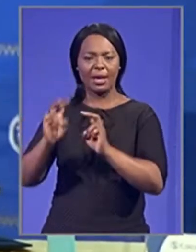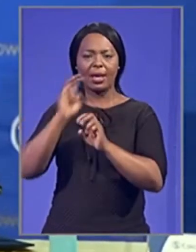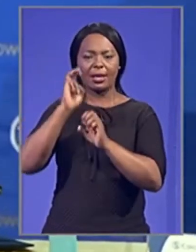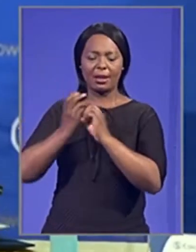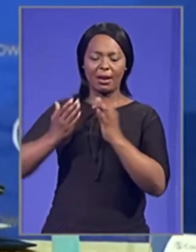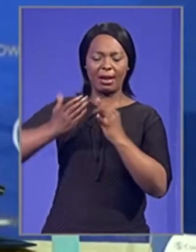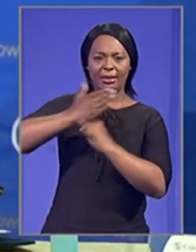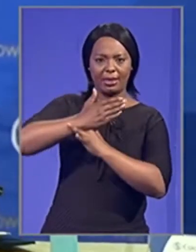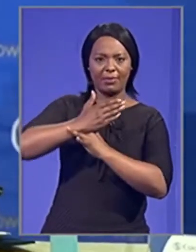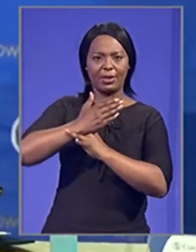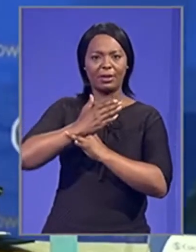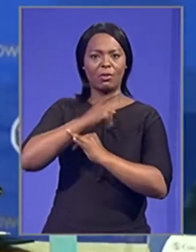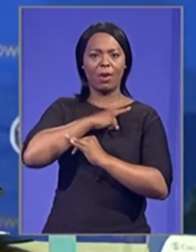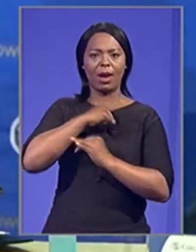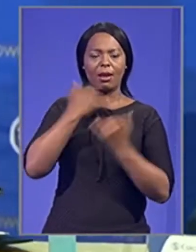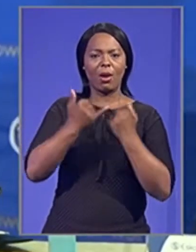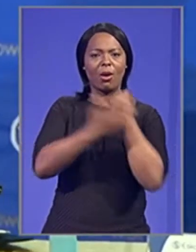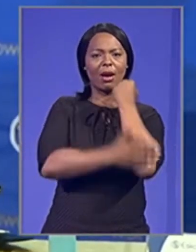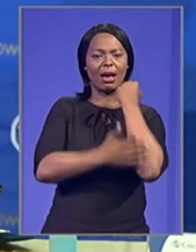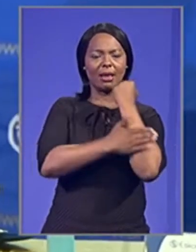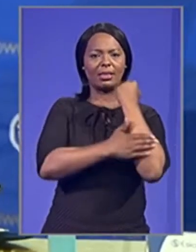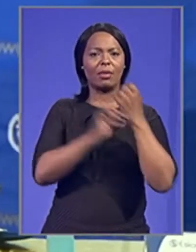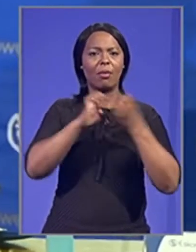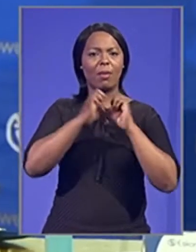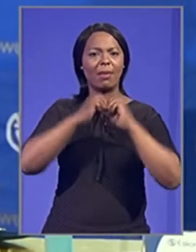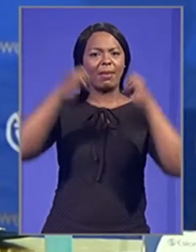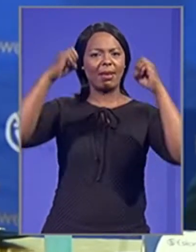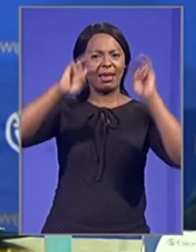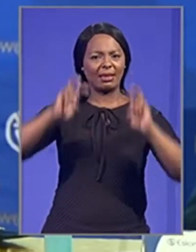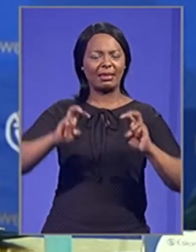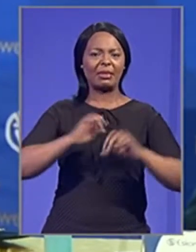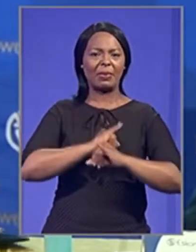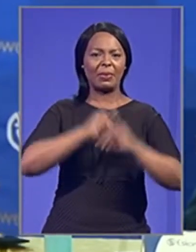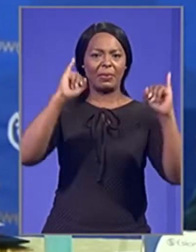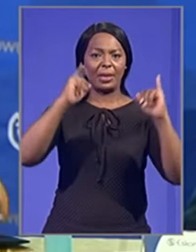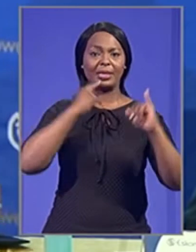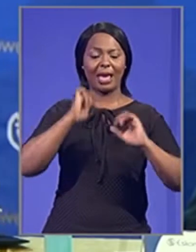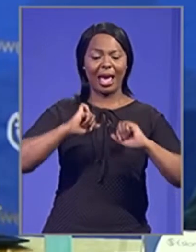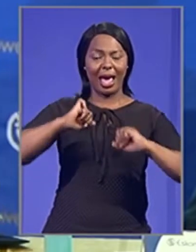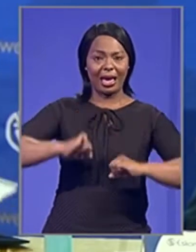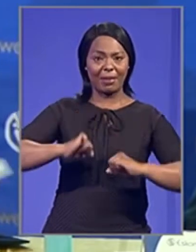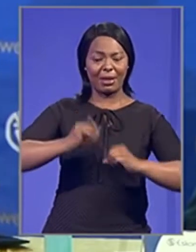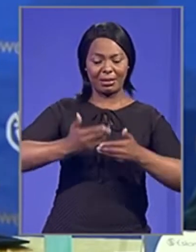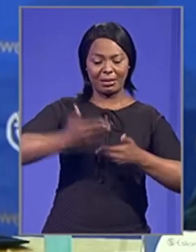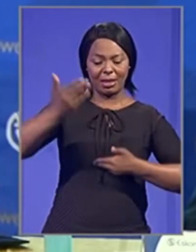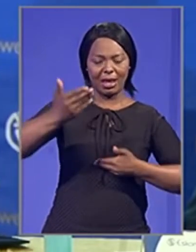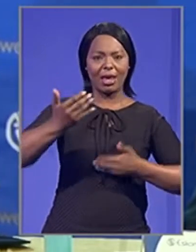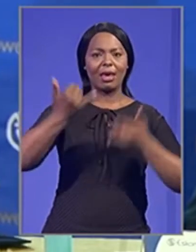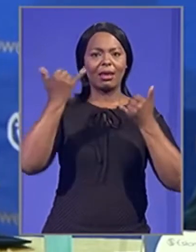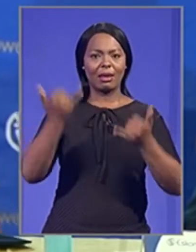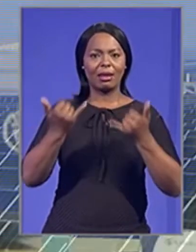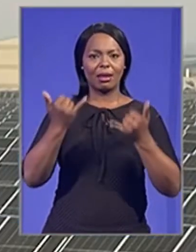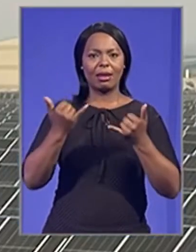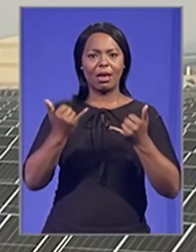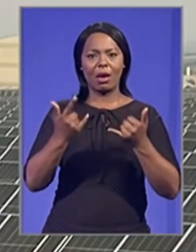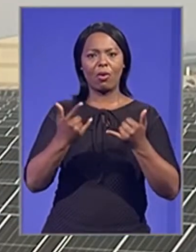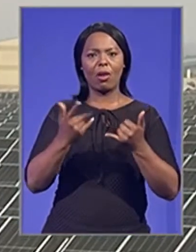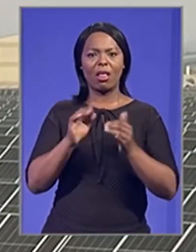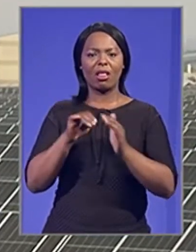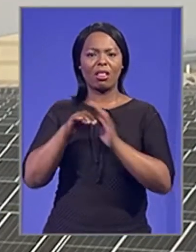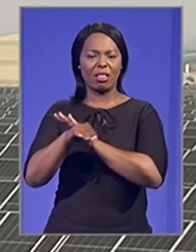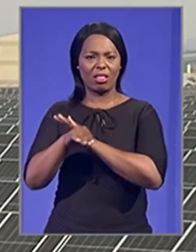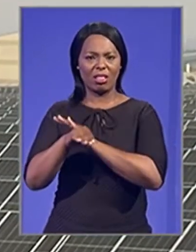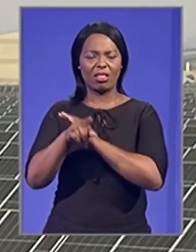ka bonako. Setheo sa motlakase sa re tumalano e saenilweng gompieno e ga ikitla e ja mo dikgetseng tsa maAforika